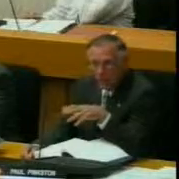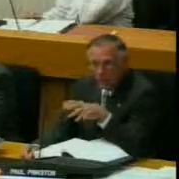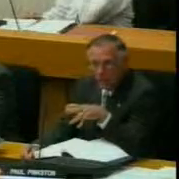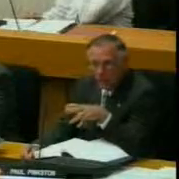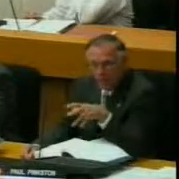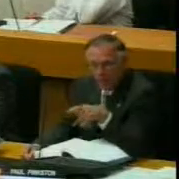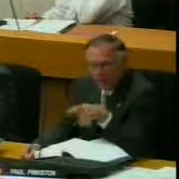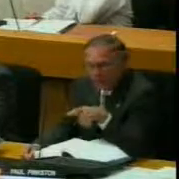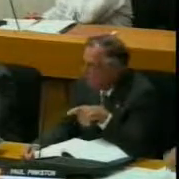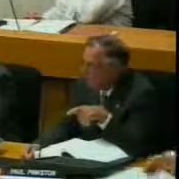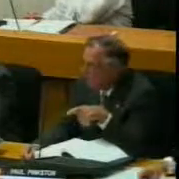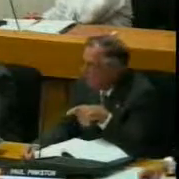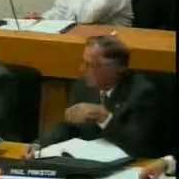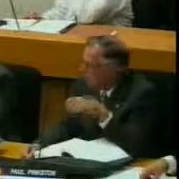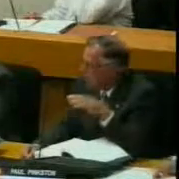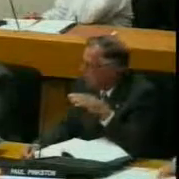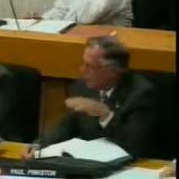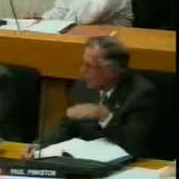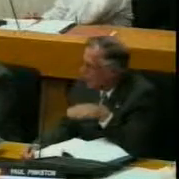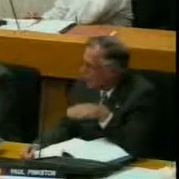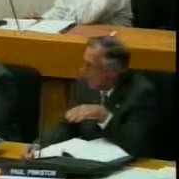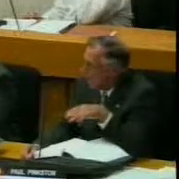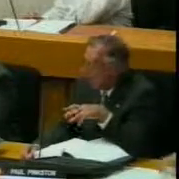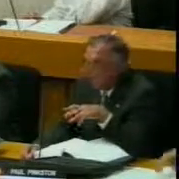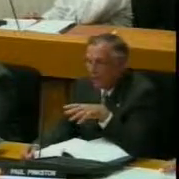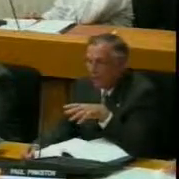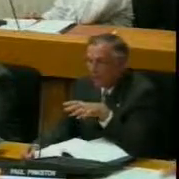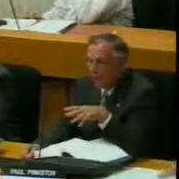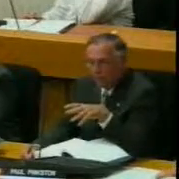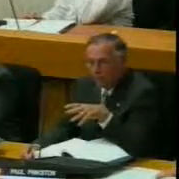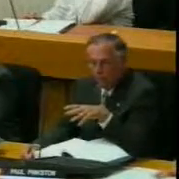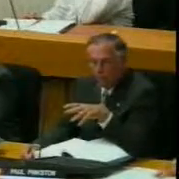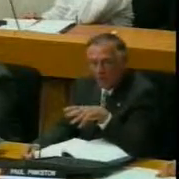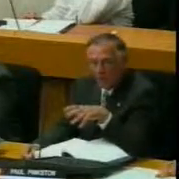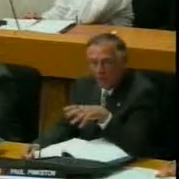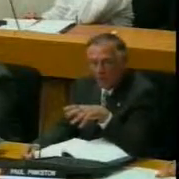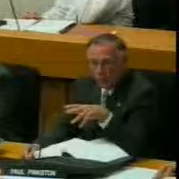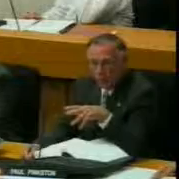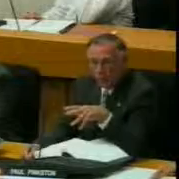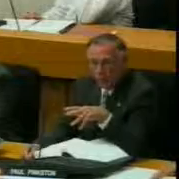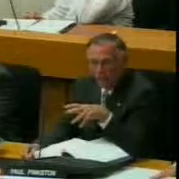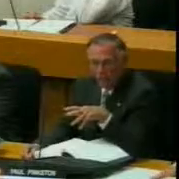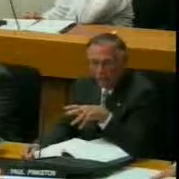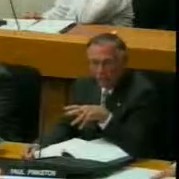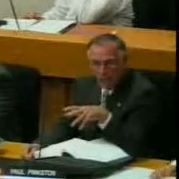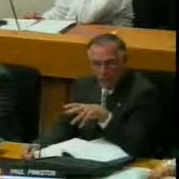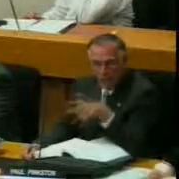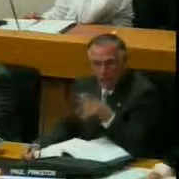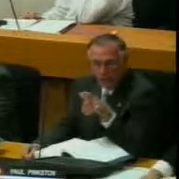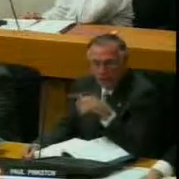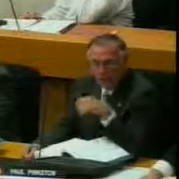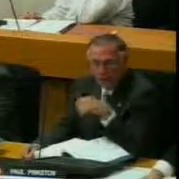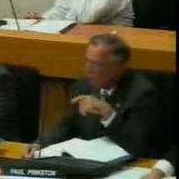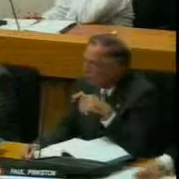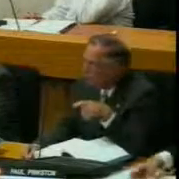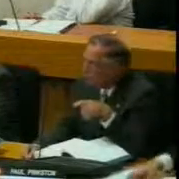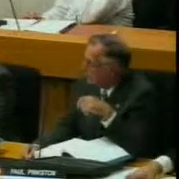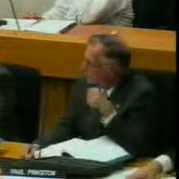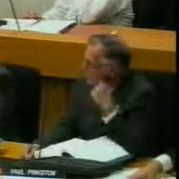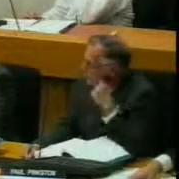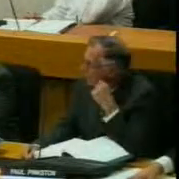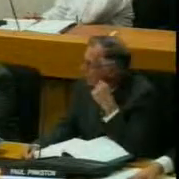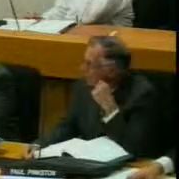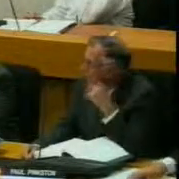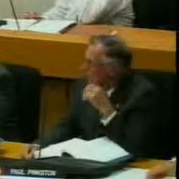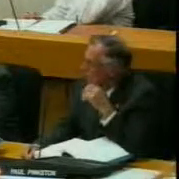cannot acquire any more liens on the property than the one that's first acquired or something. But we need something to protect these citizens out here.